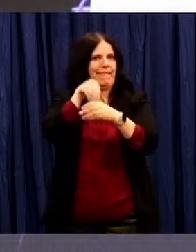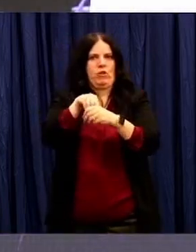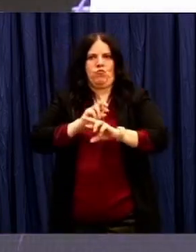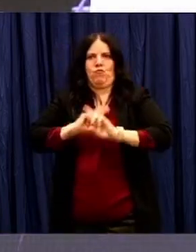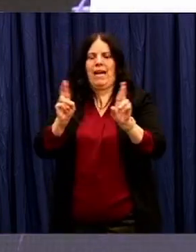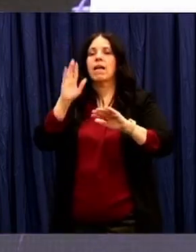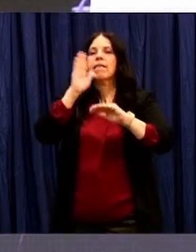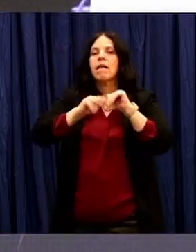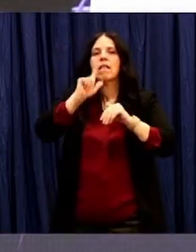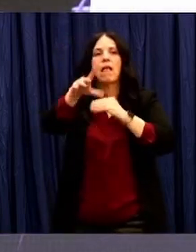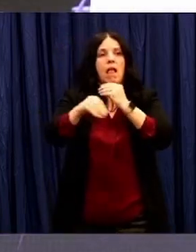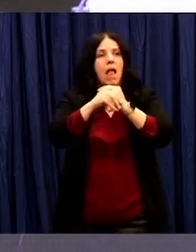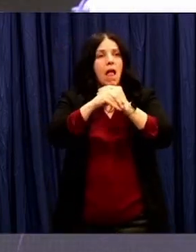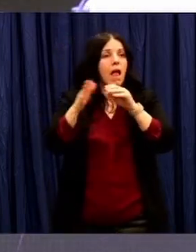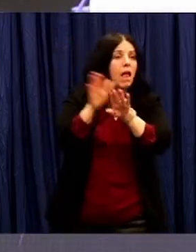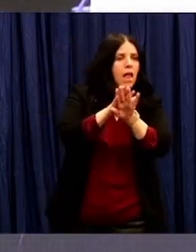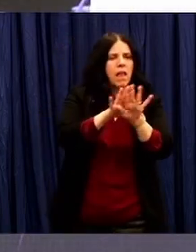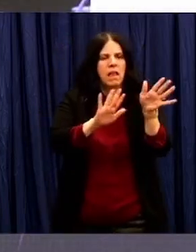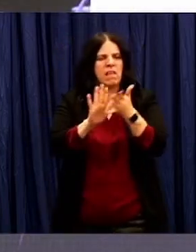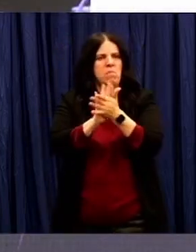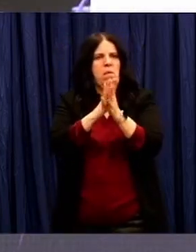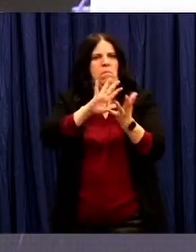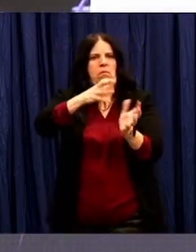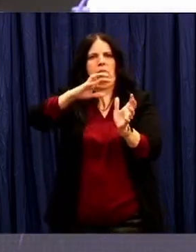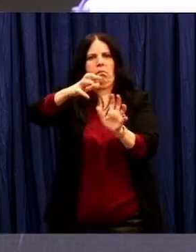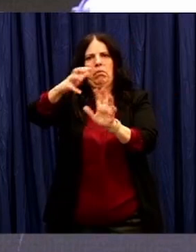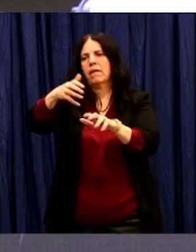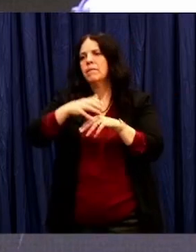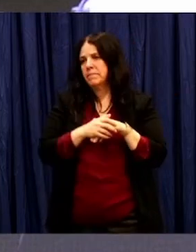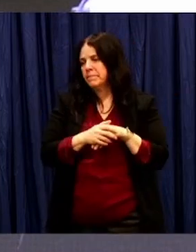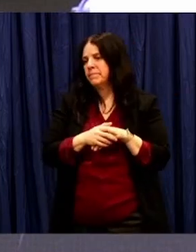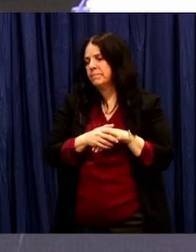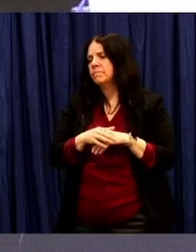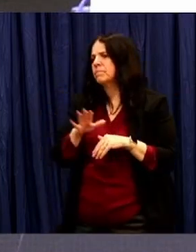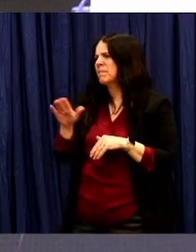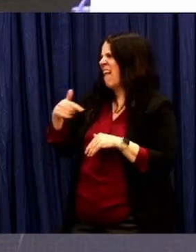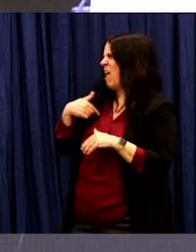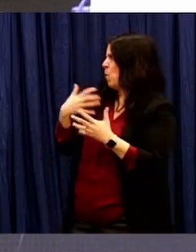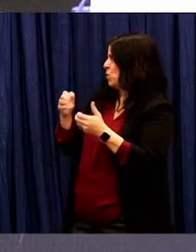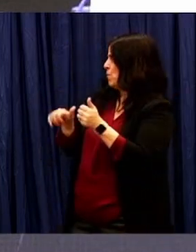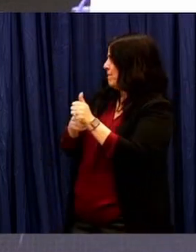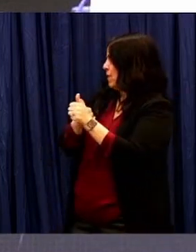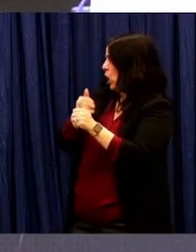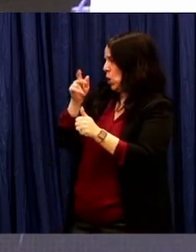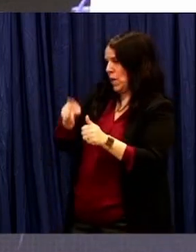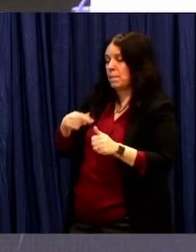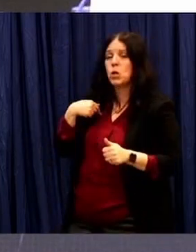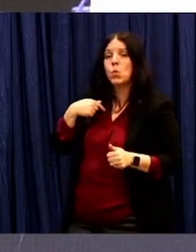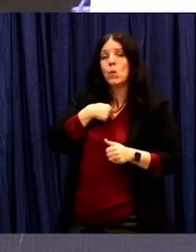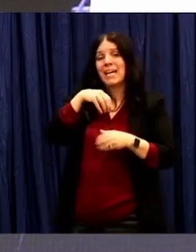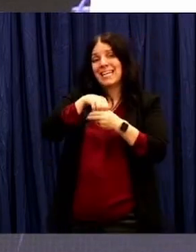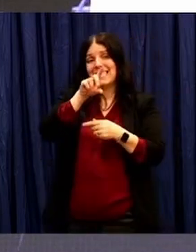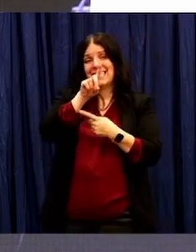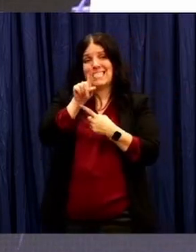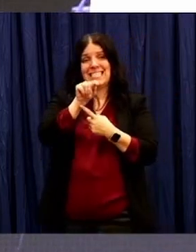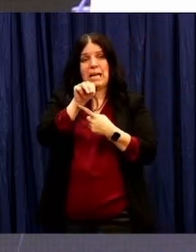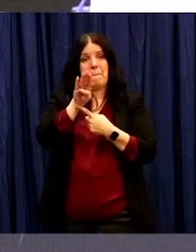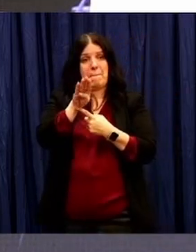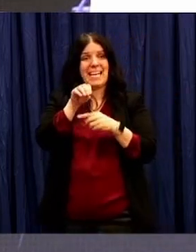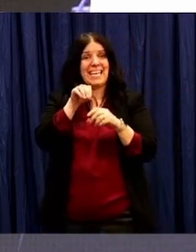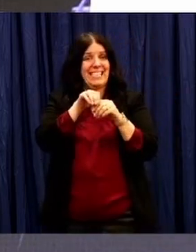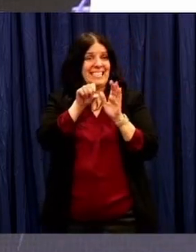And I did have one more follow-up. It is something at the state level that we do intend to put in our next version of our